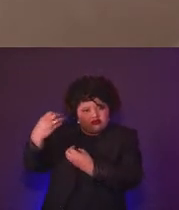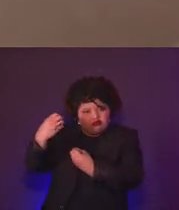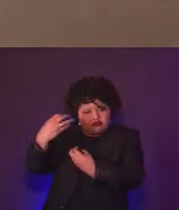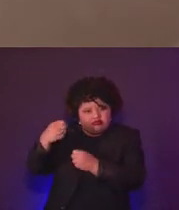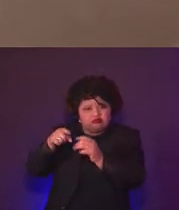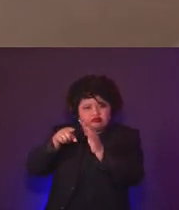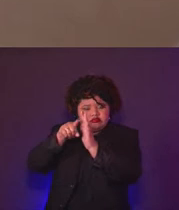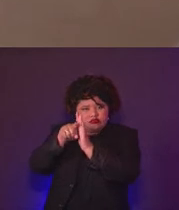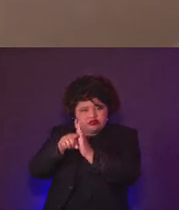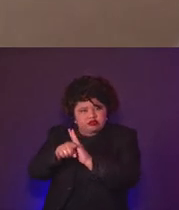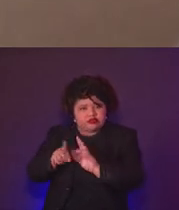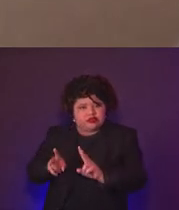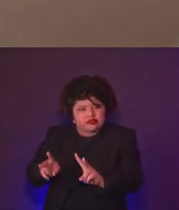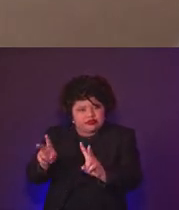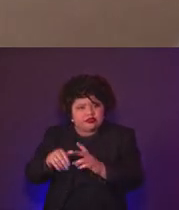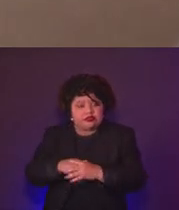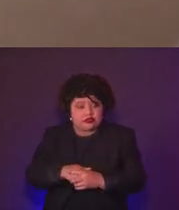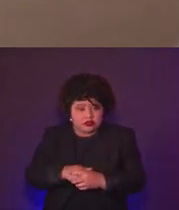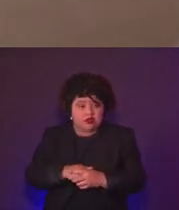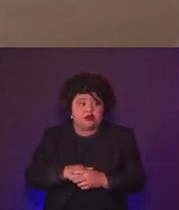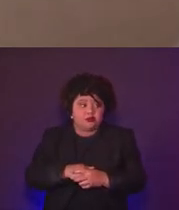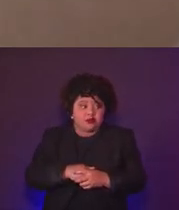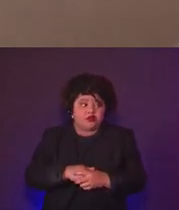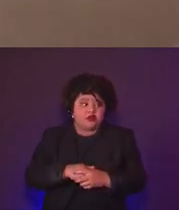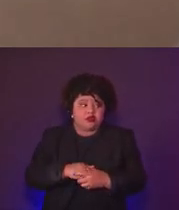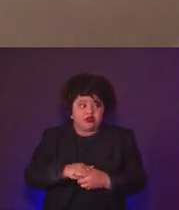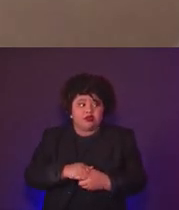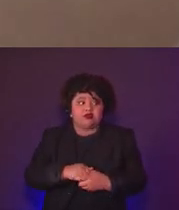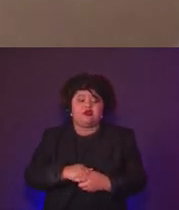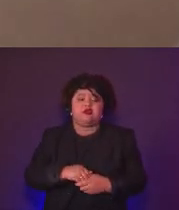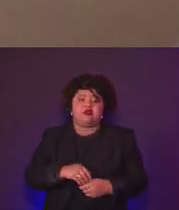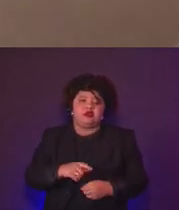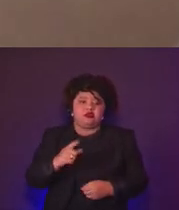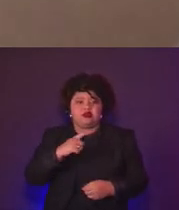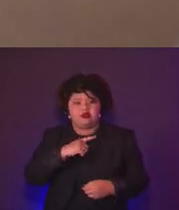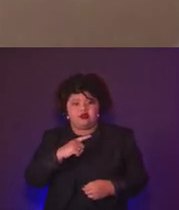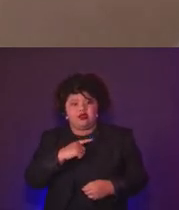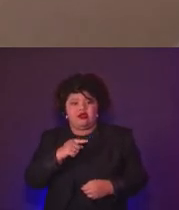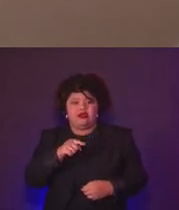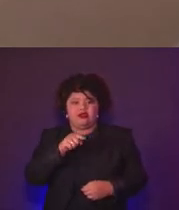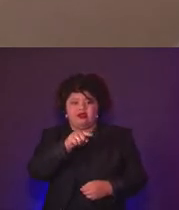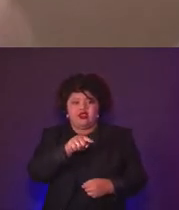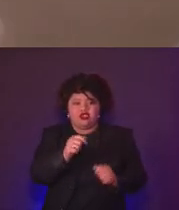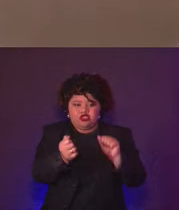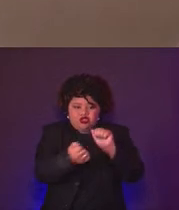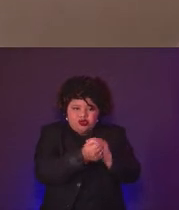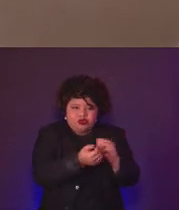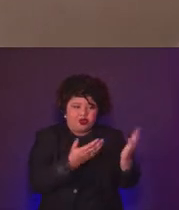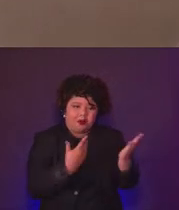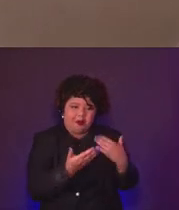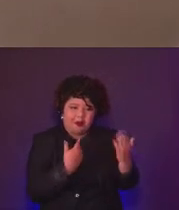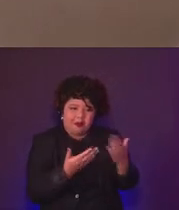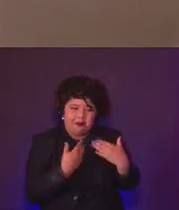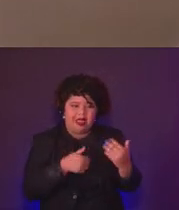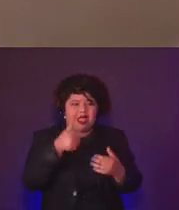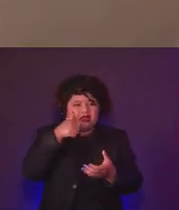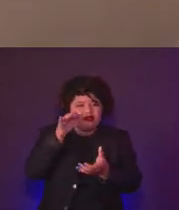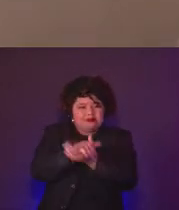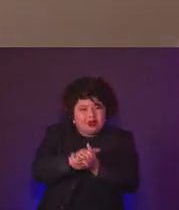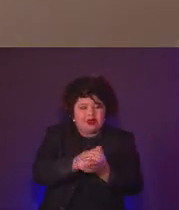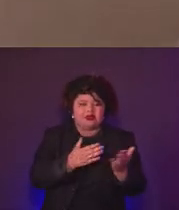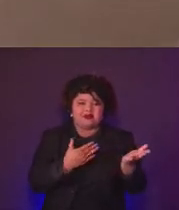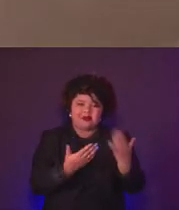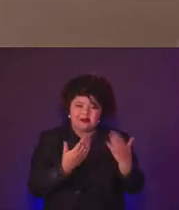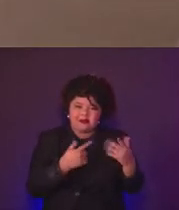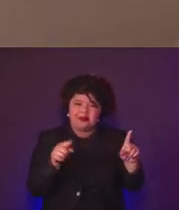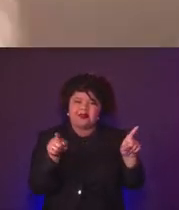so I got to see Phil again and went to dinner at his, with his wife and with his whole cohort. And then later